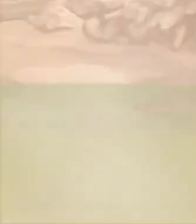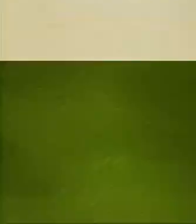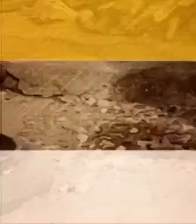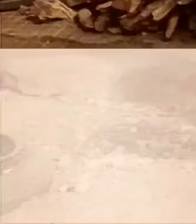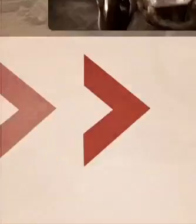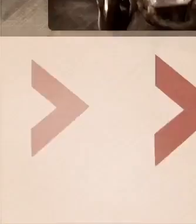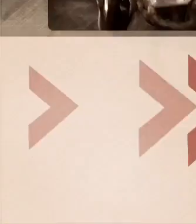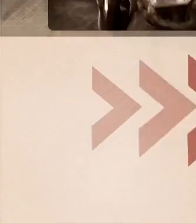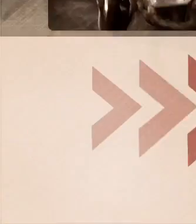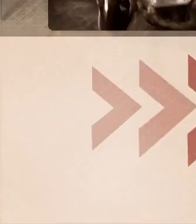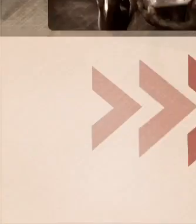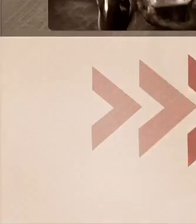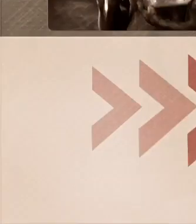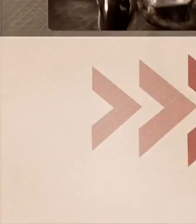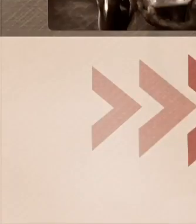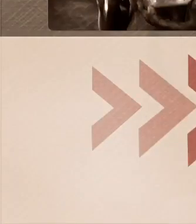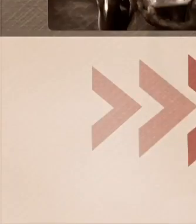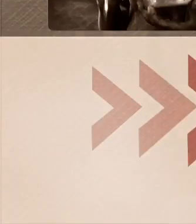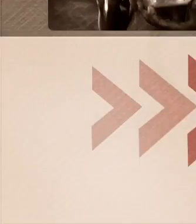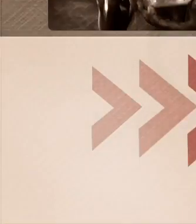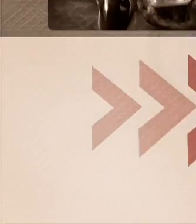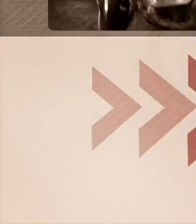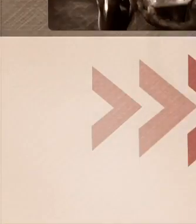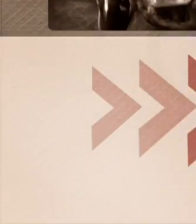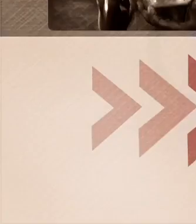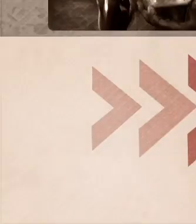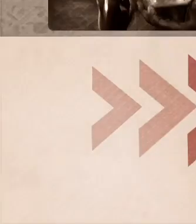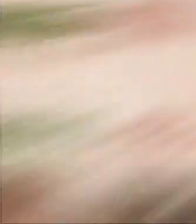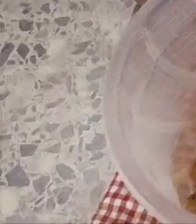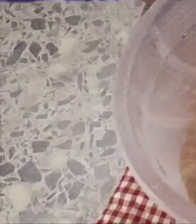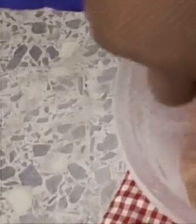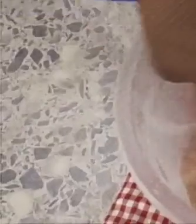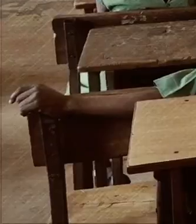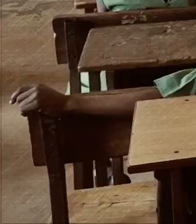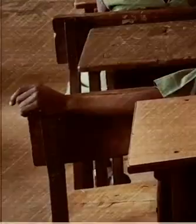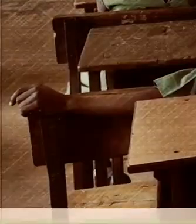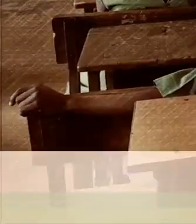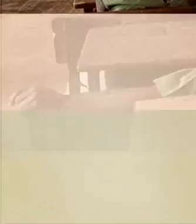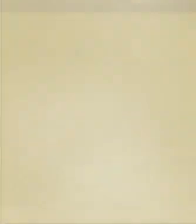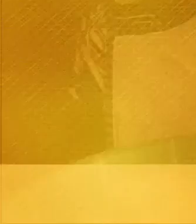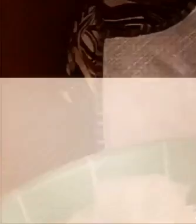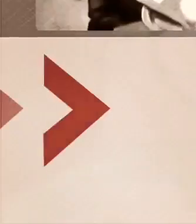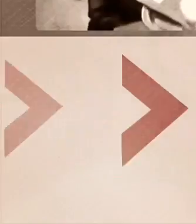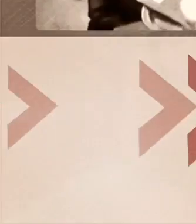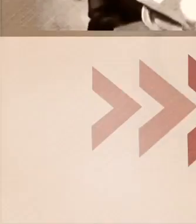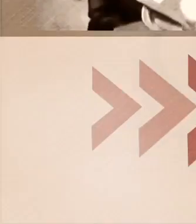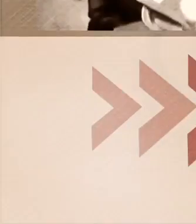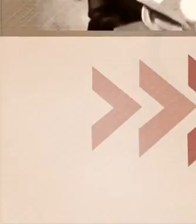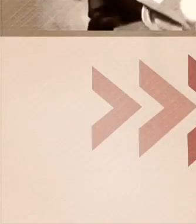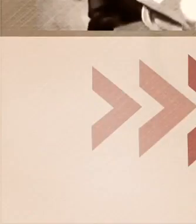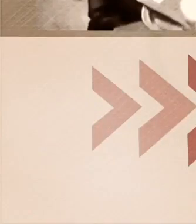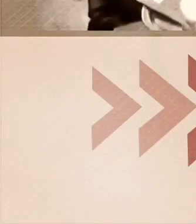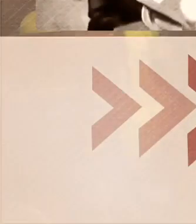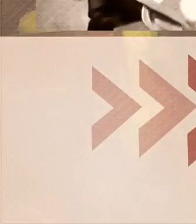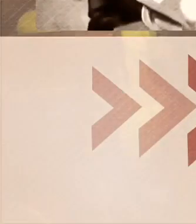they feel it. I really beg the government to continue with this and make it run more. We used to have children crying, parents would be chasing them to